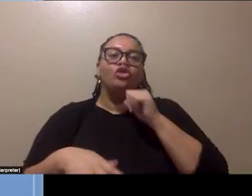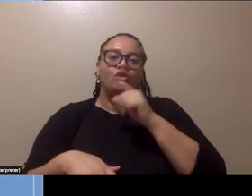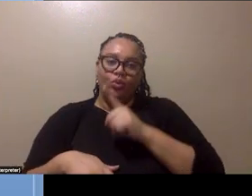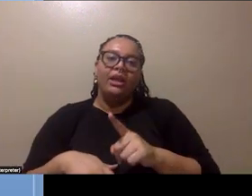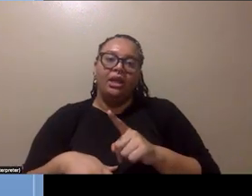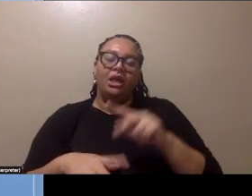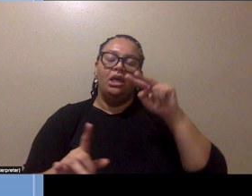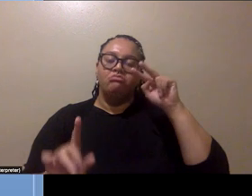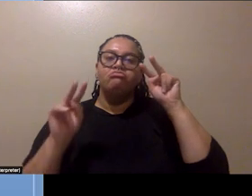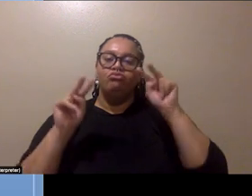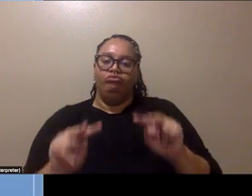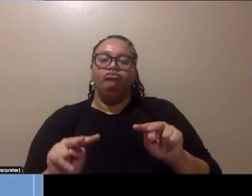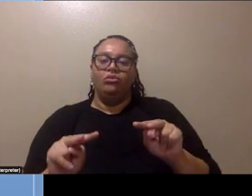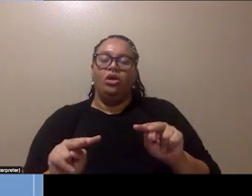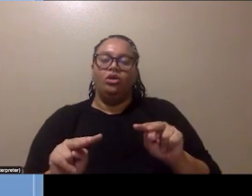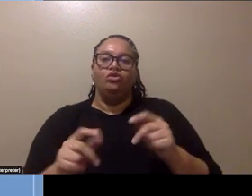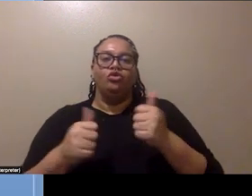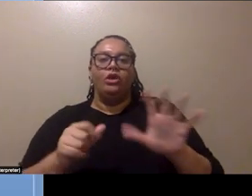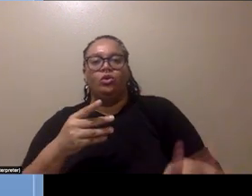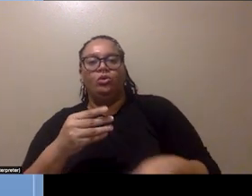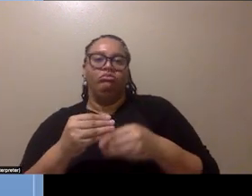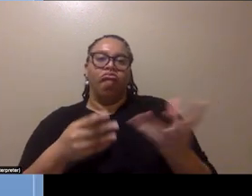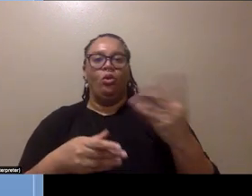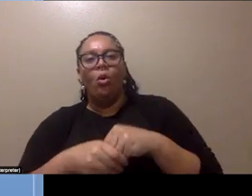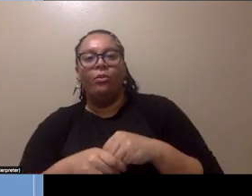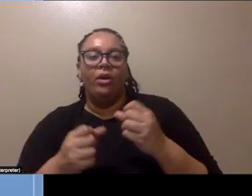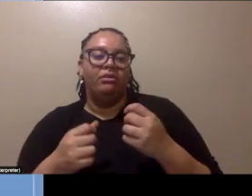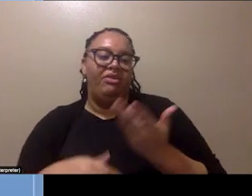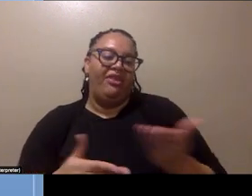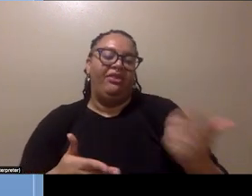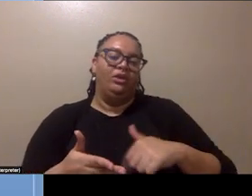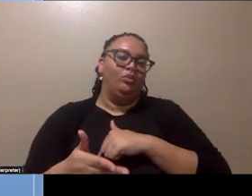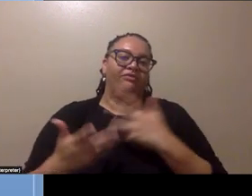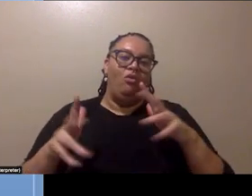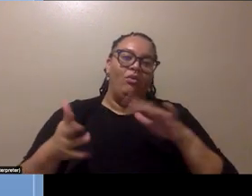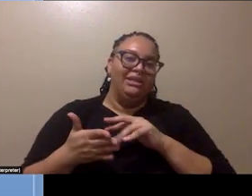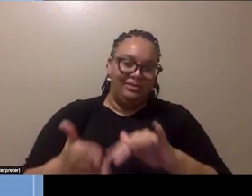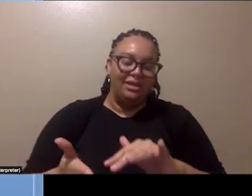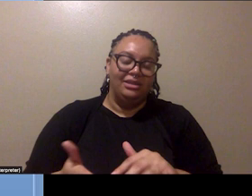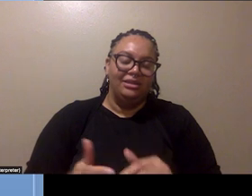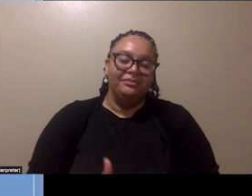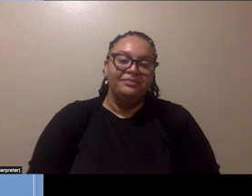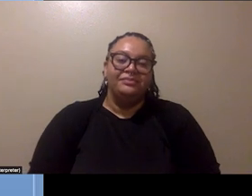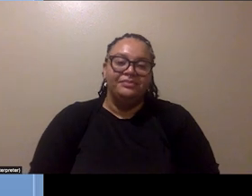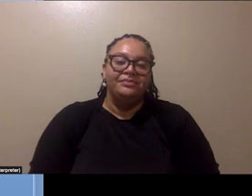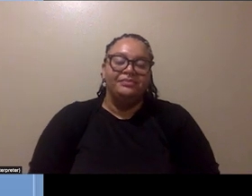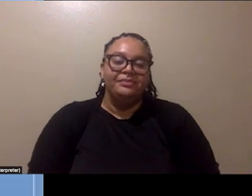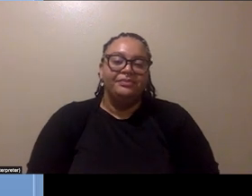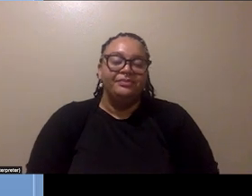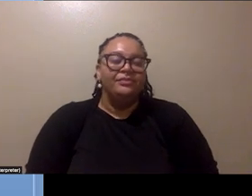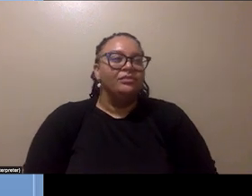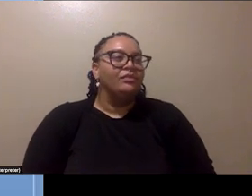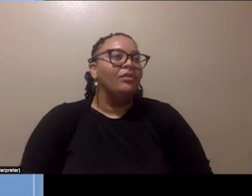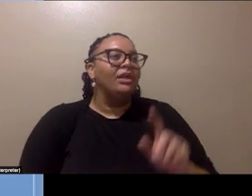managers are the ones that really take that into consideration to try to incorporate different age classes and different decay classes onto their landscape.